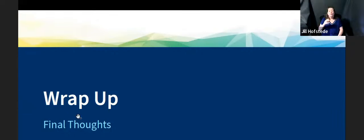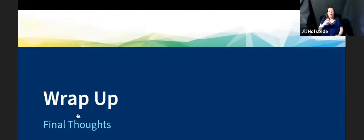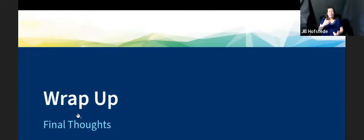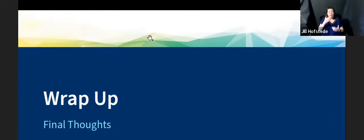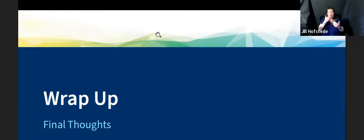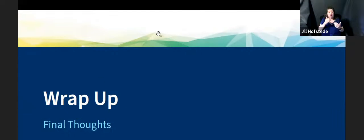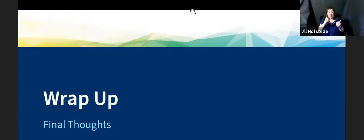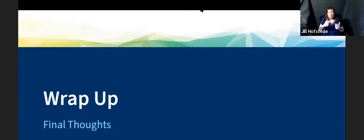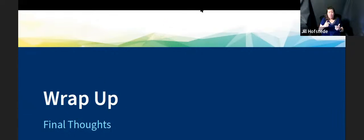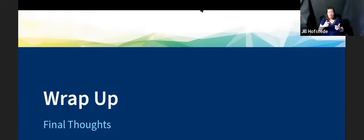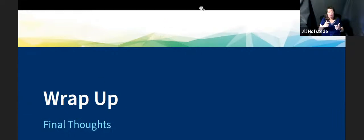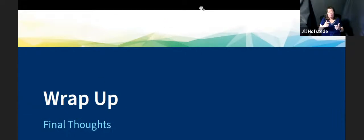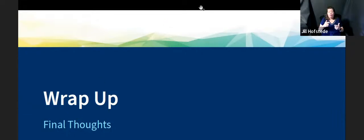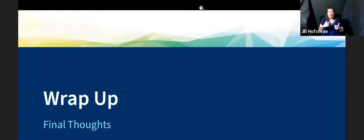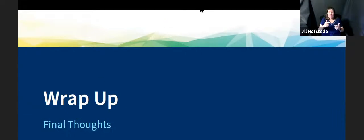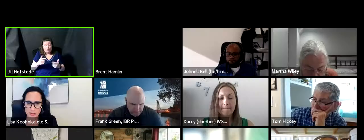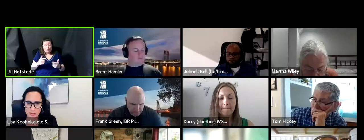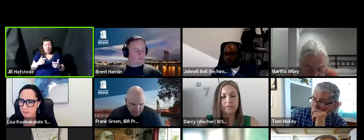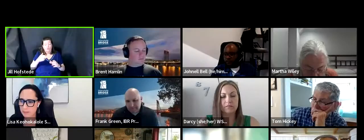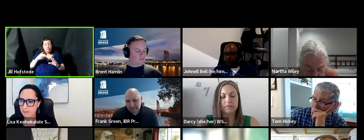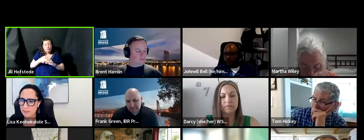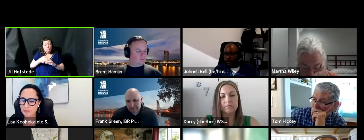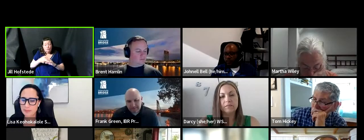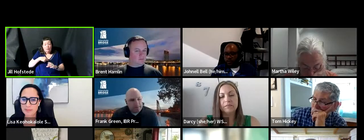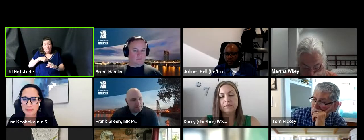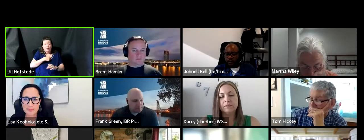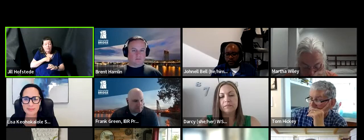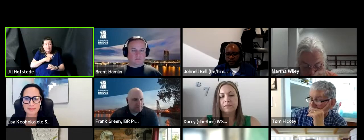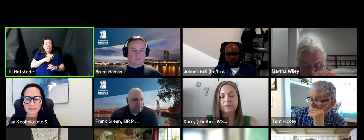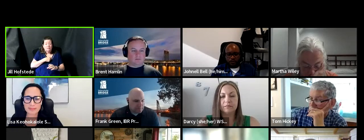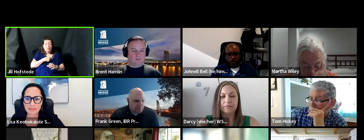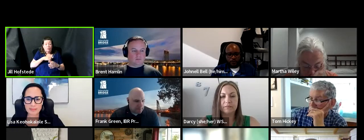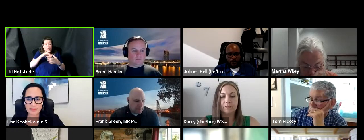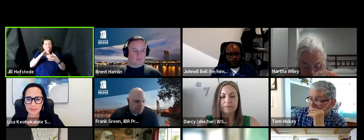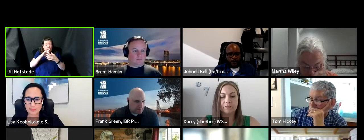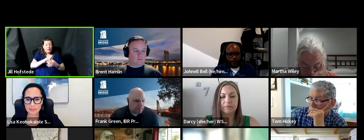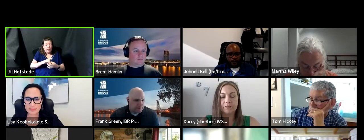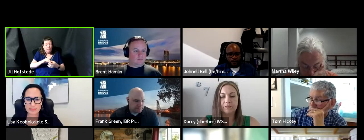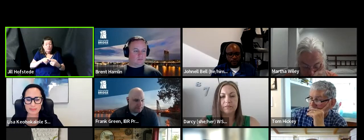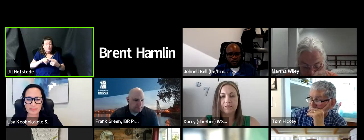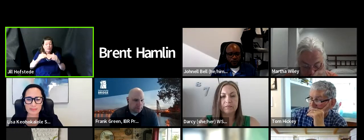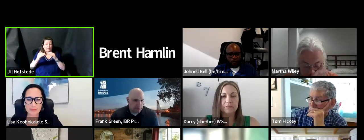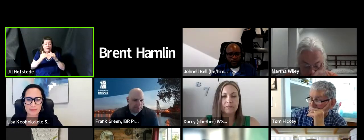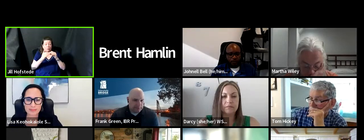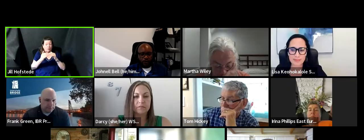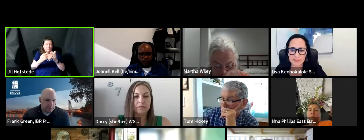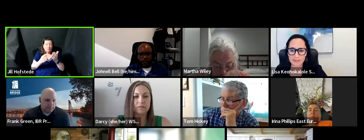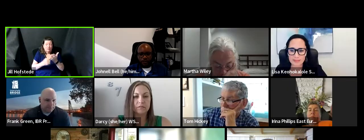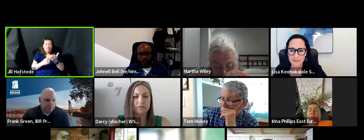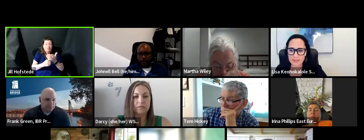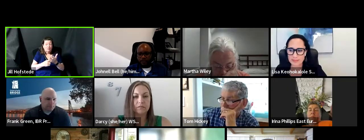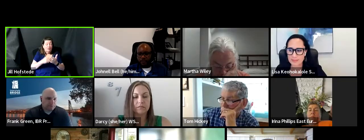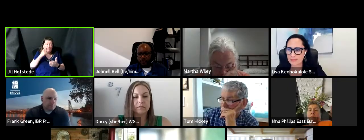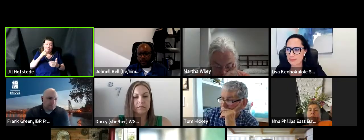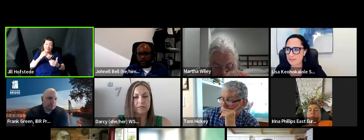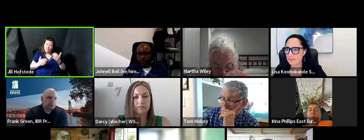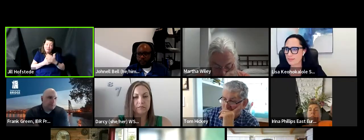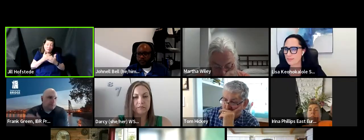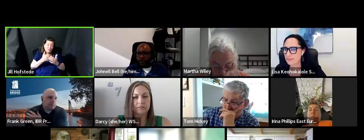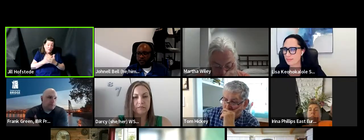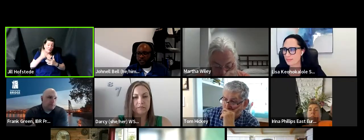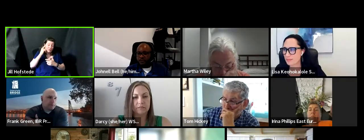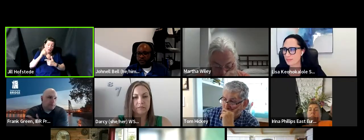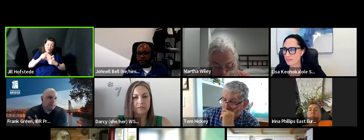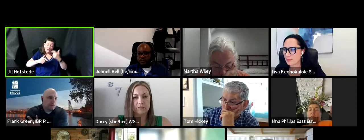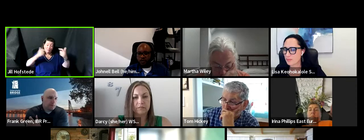for leaning in with us, particularly relative to the equity discussion. this is new for a mega project to be thinking